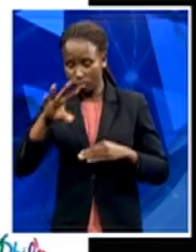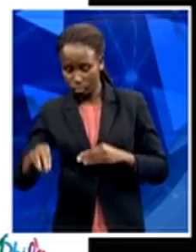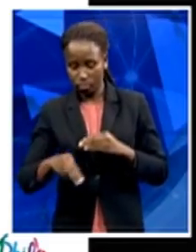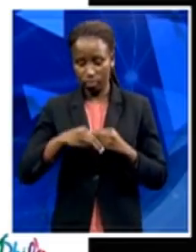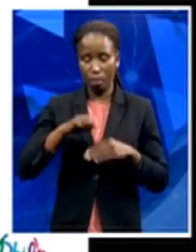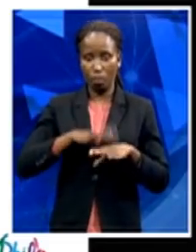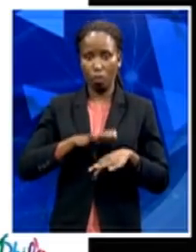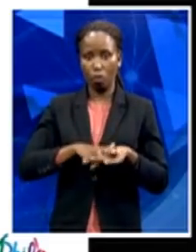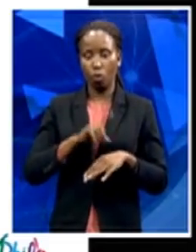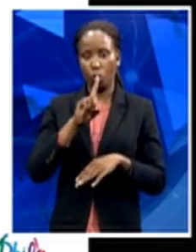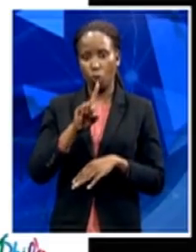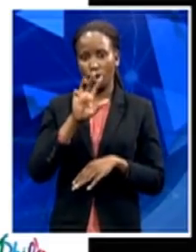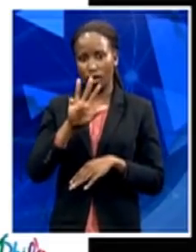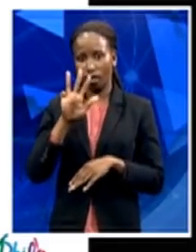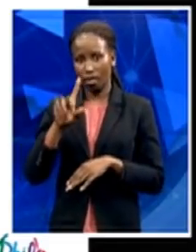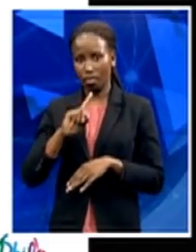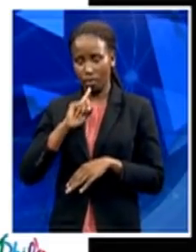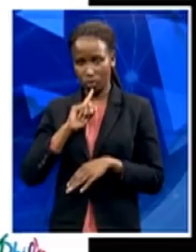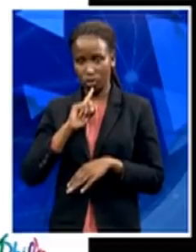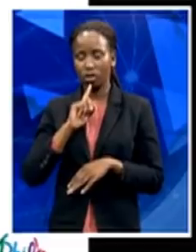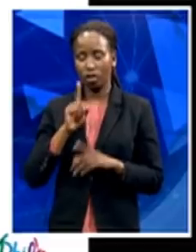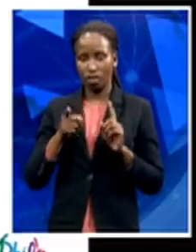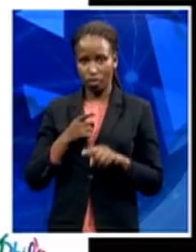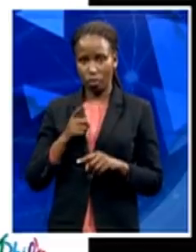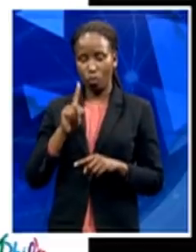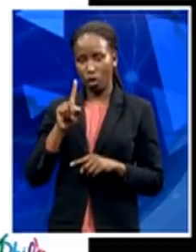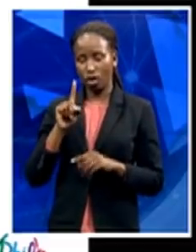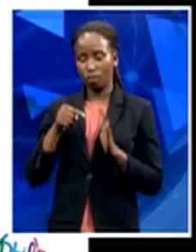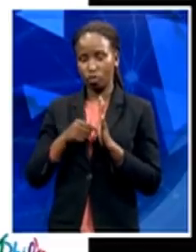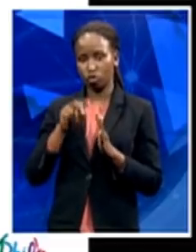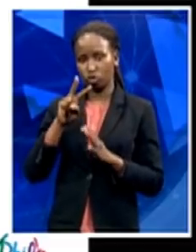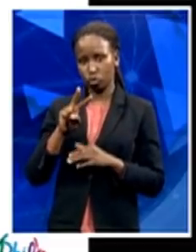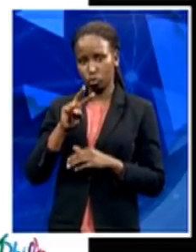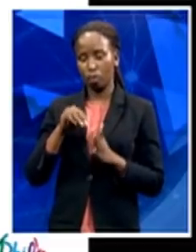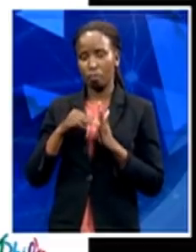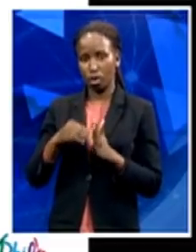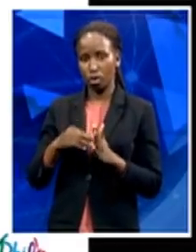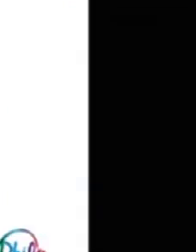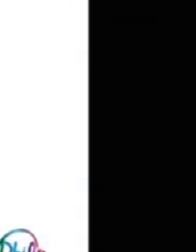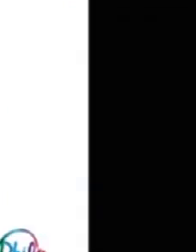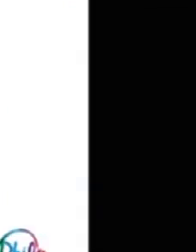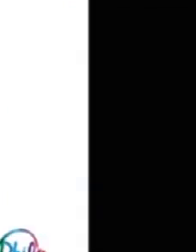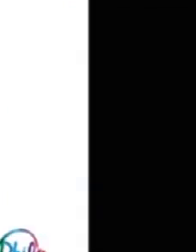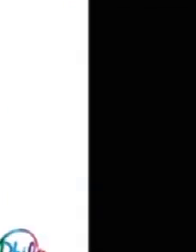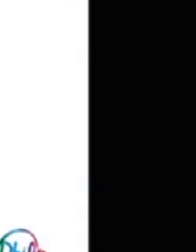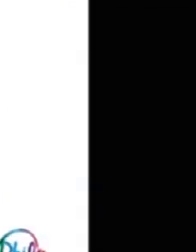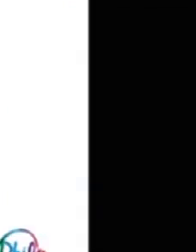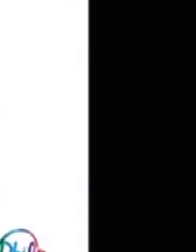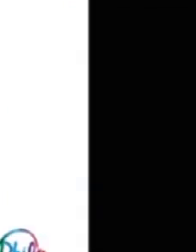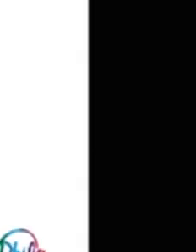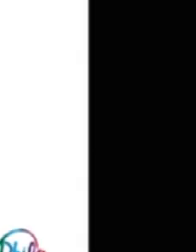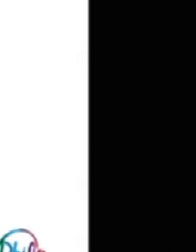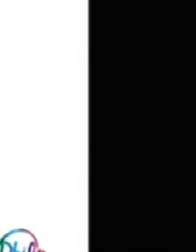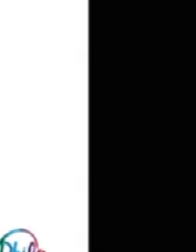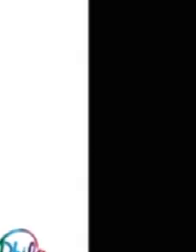199,000 from the 1.2 million doses that will be coming next week on the 28th of June.